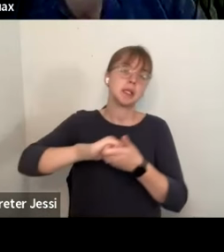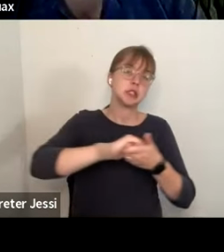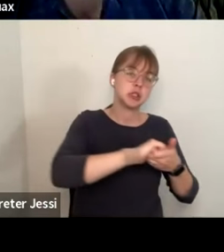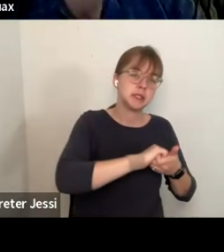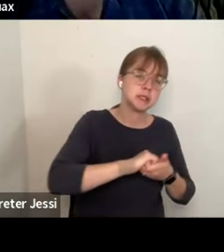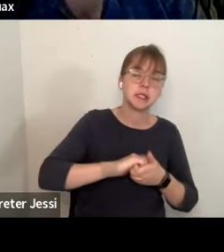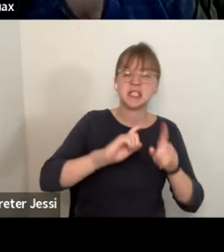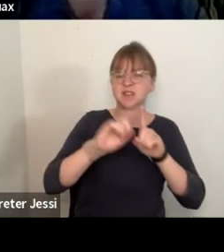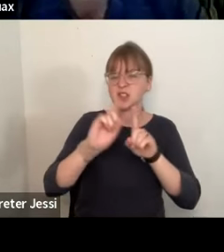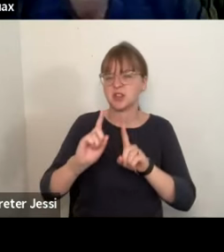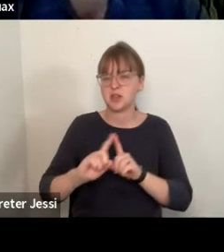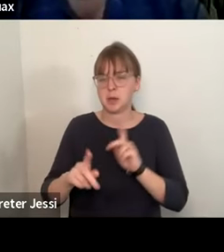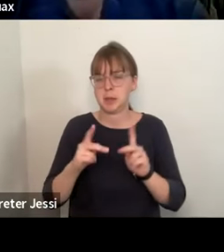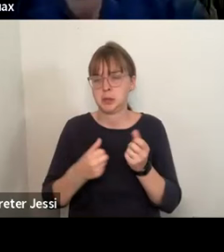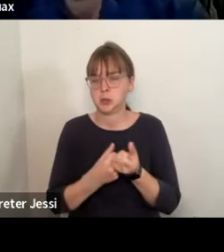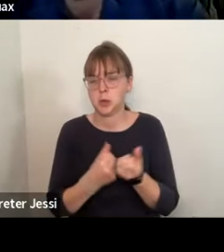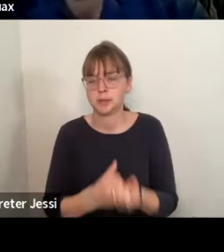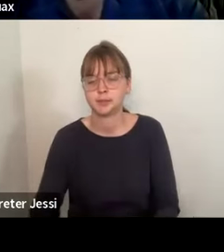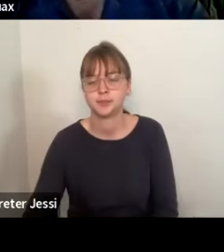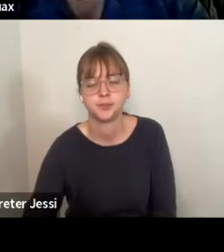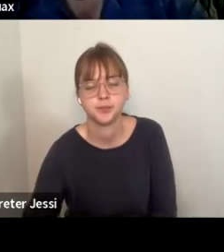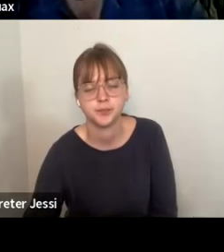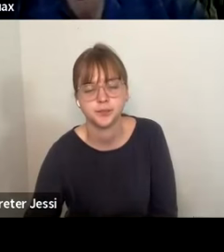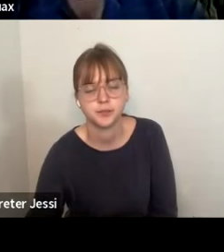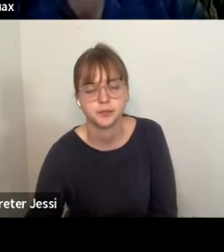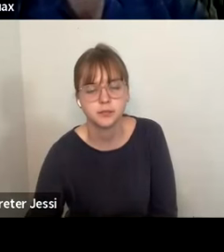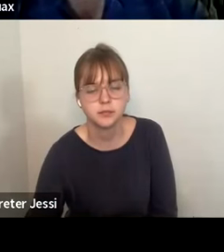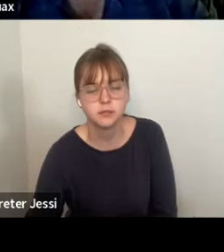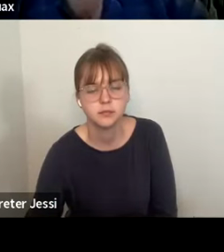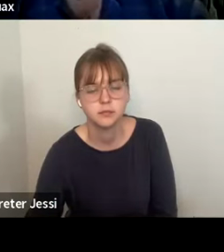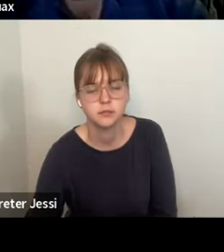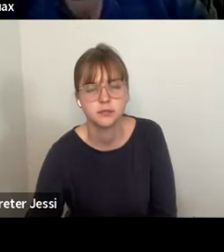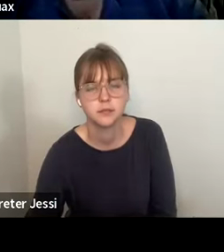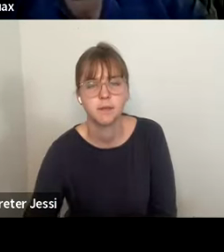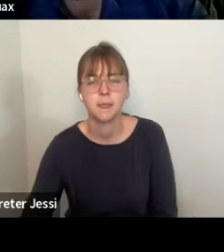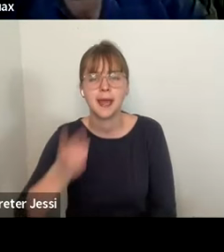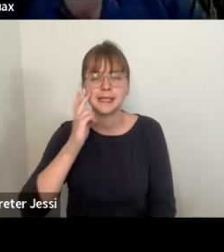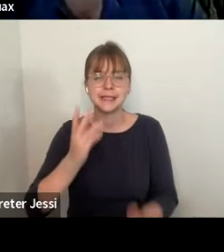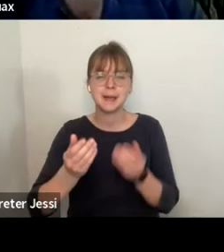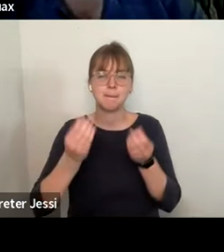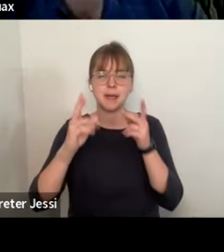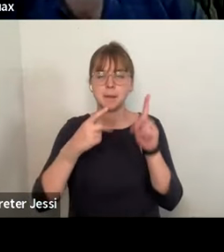represented here. From across the state. I see some of my upstate,